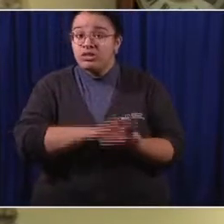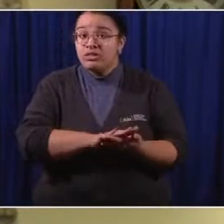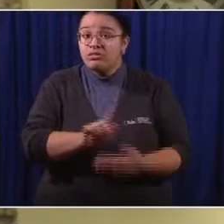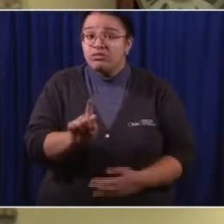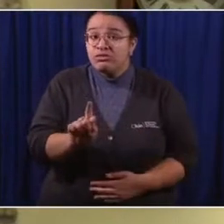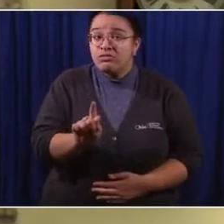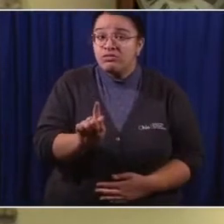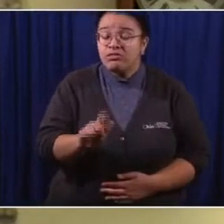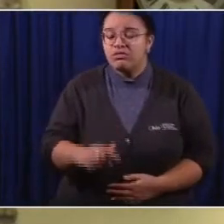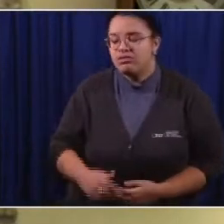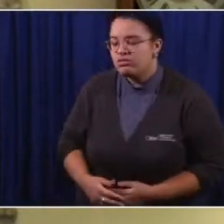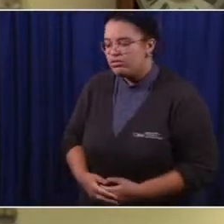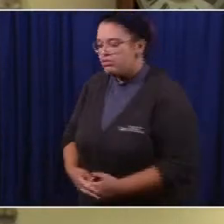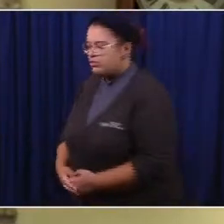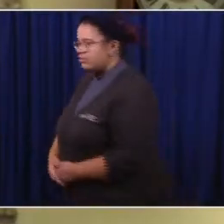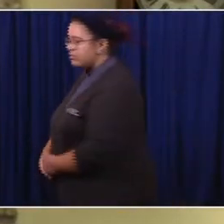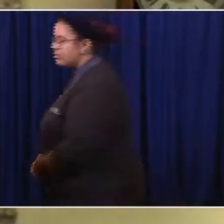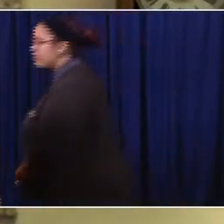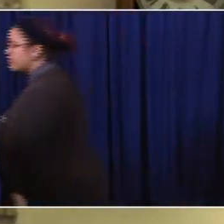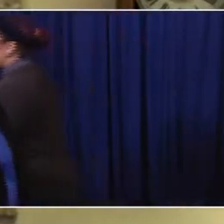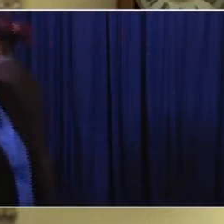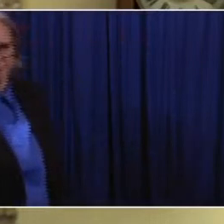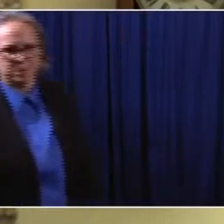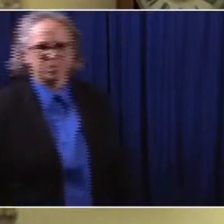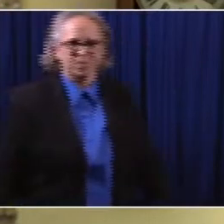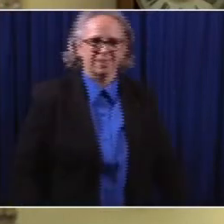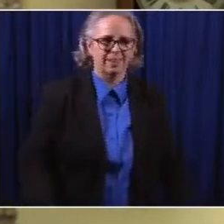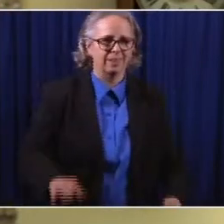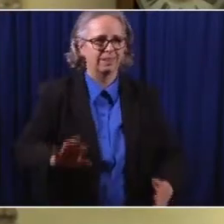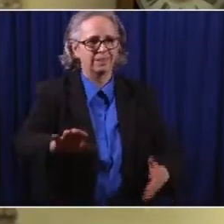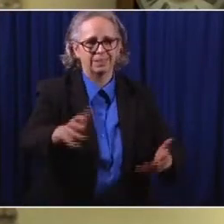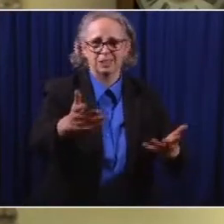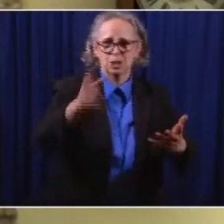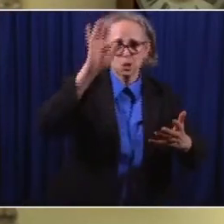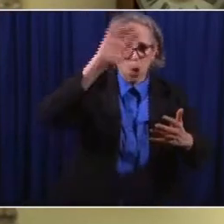Well, I think it certainly is always concerning when you see spread in any community.